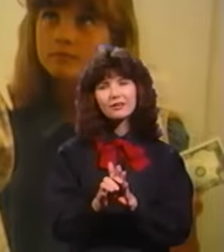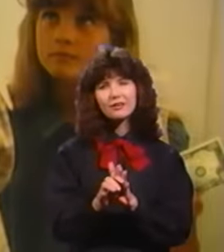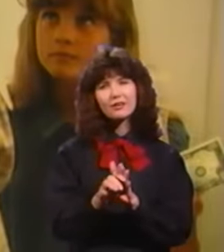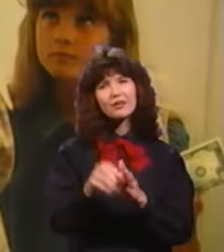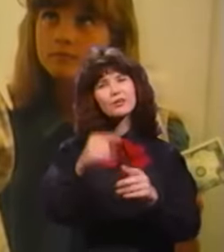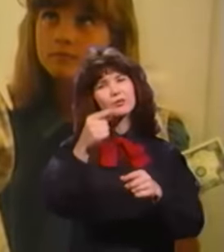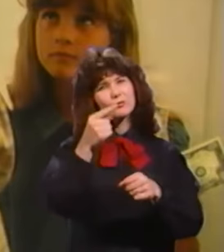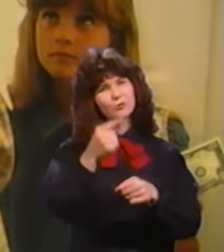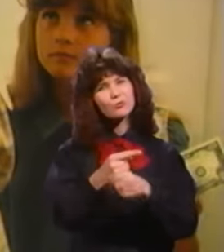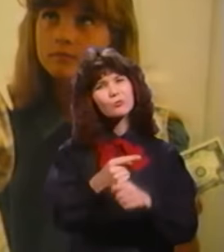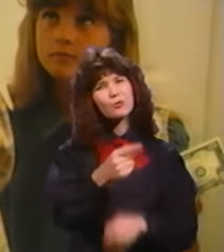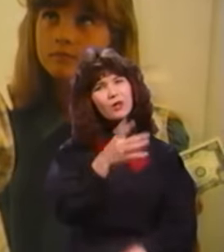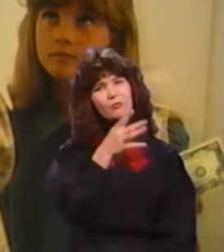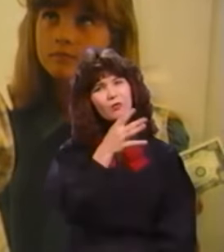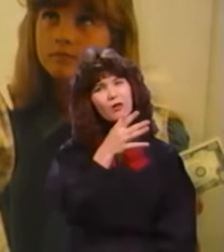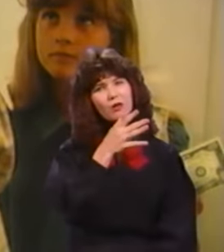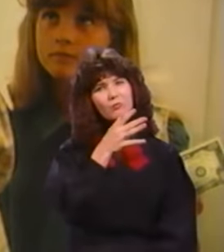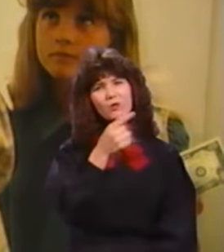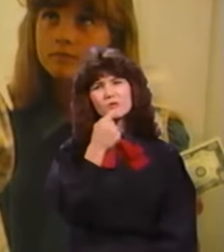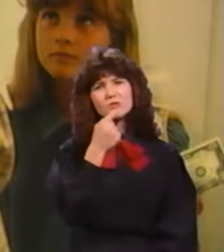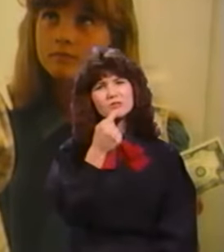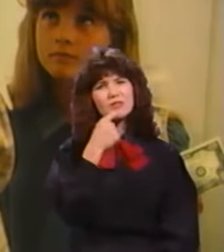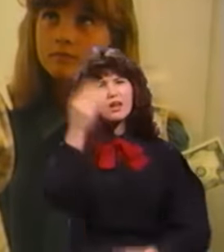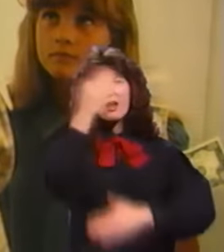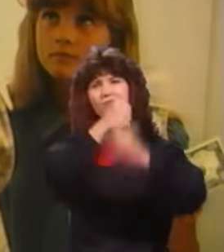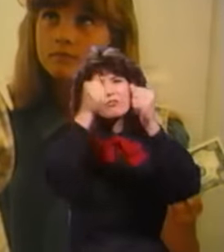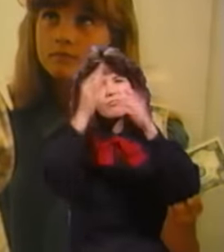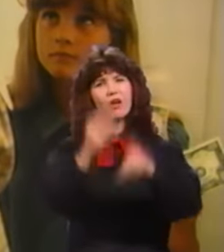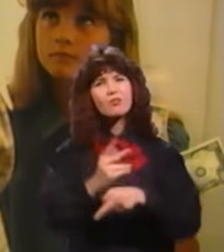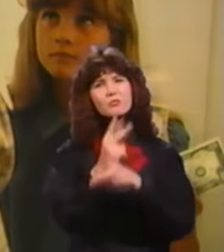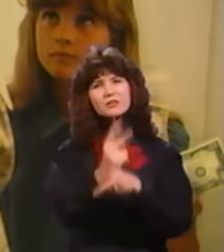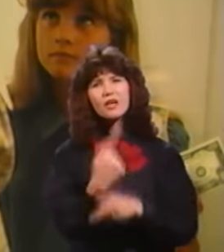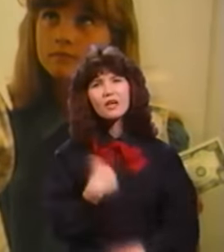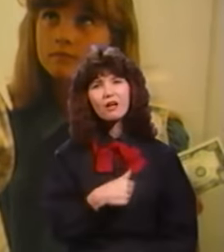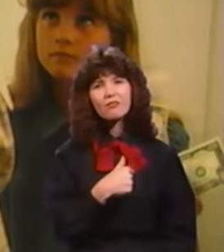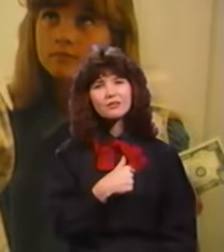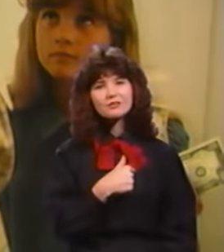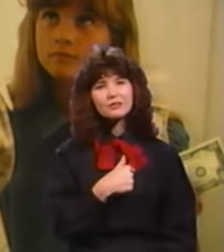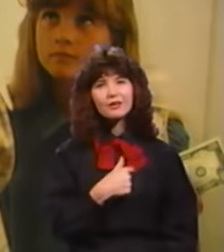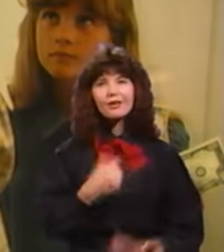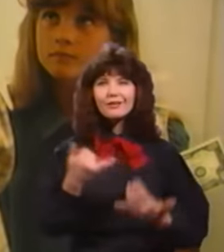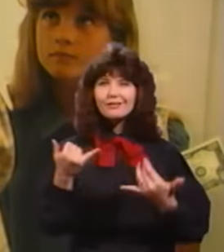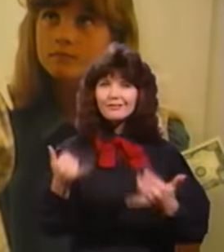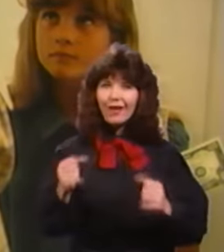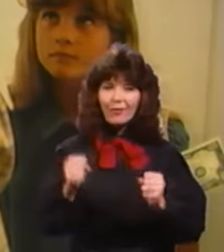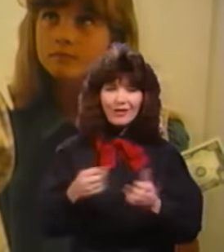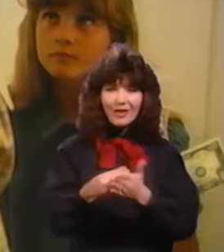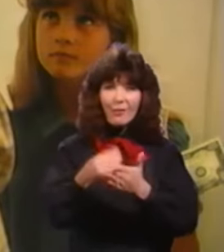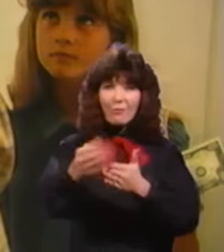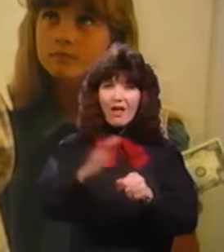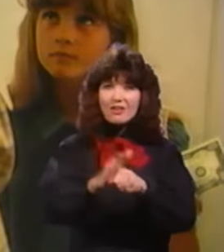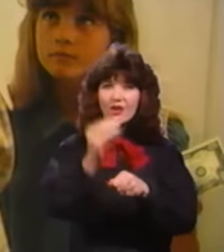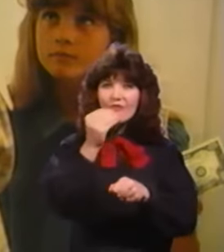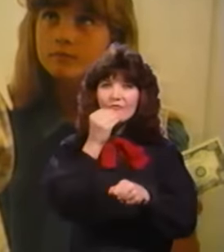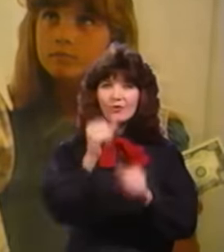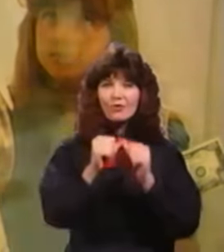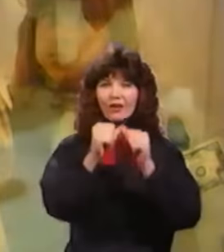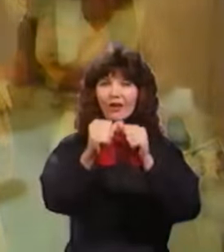You were right, Mother. You said Heavenly Father would take care of us. Now we can buy enough food for the whole week.